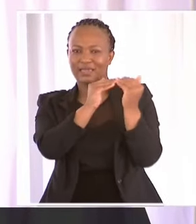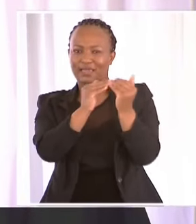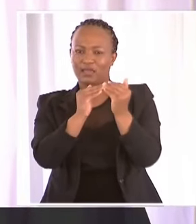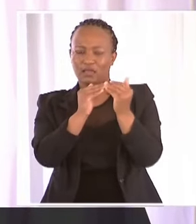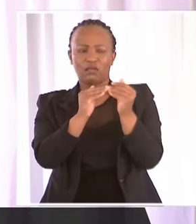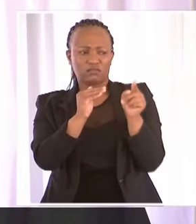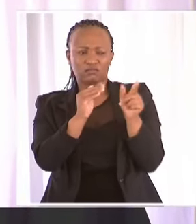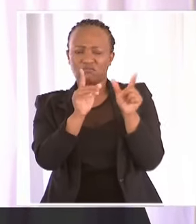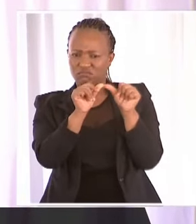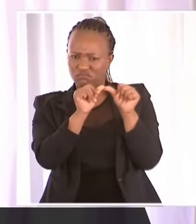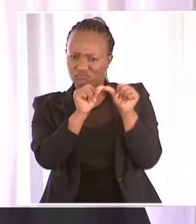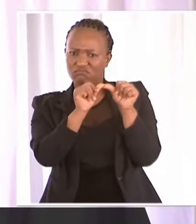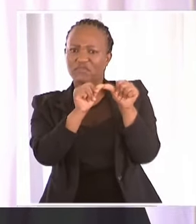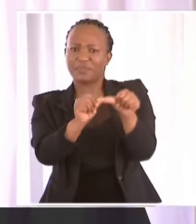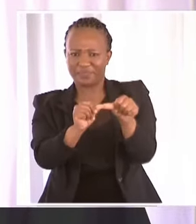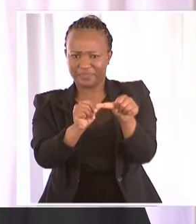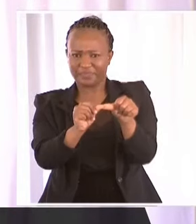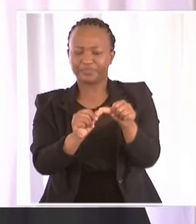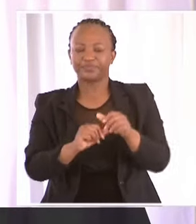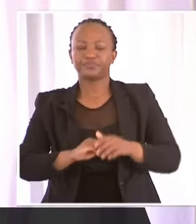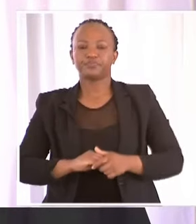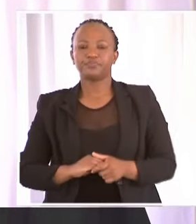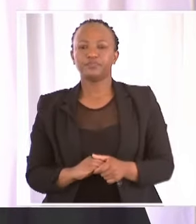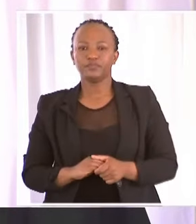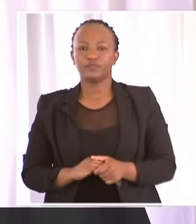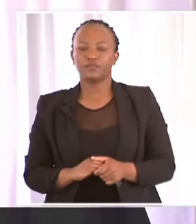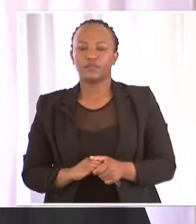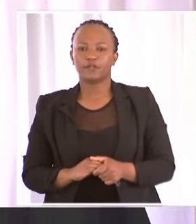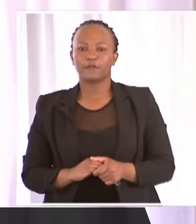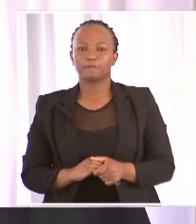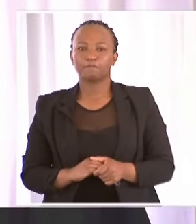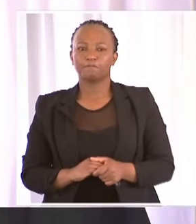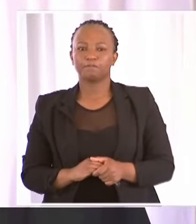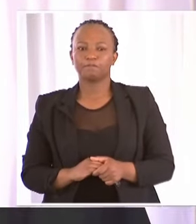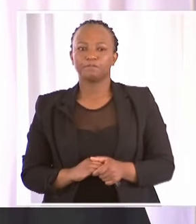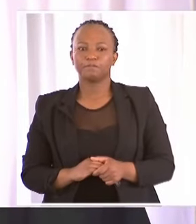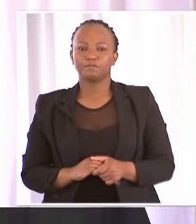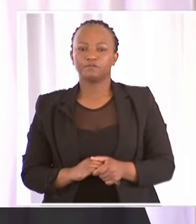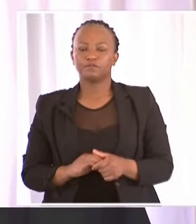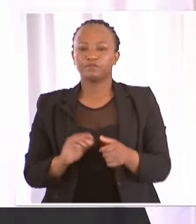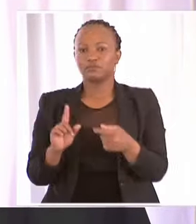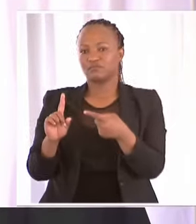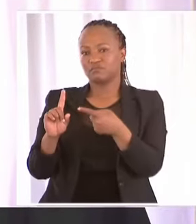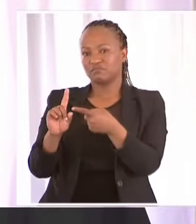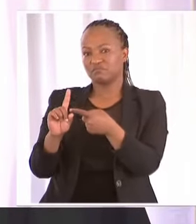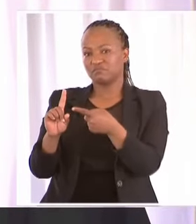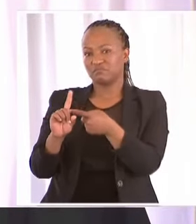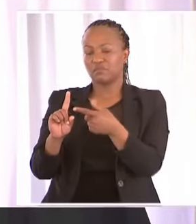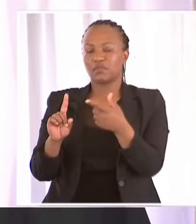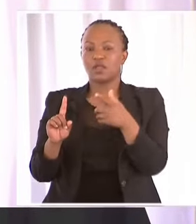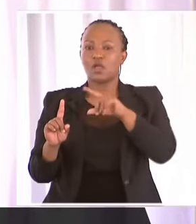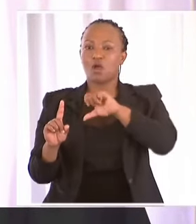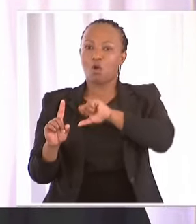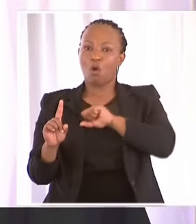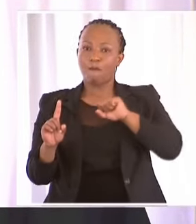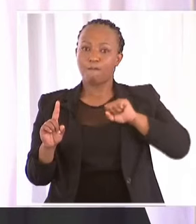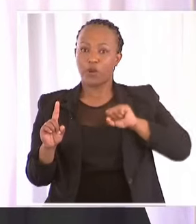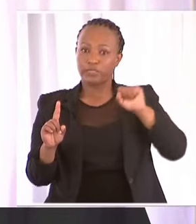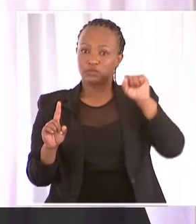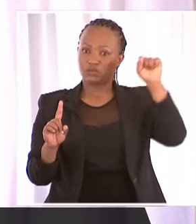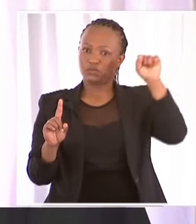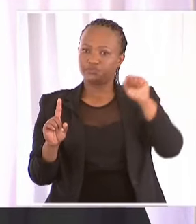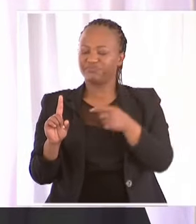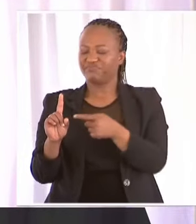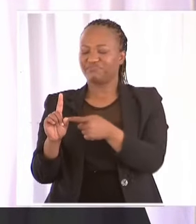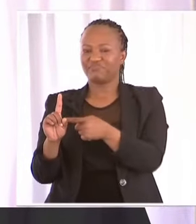continues. One of the defining traits of a comrade like Aziz